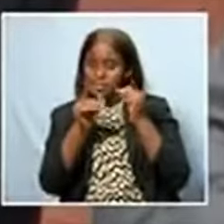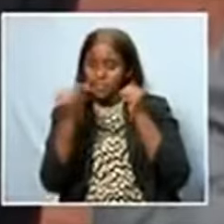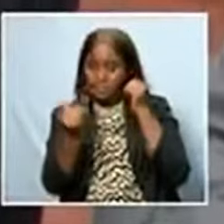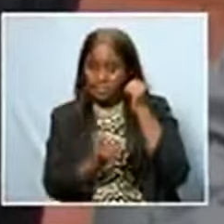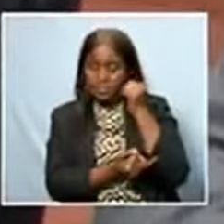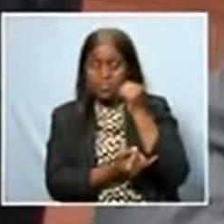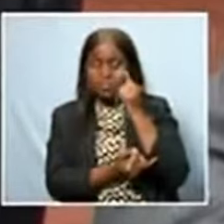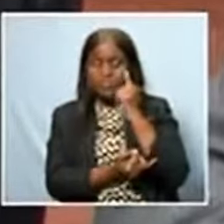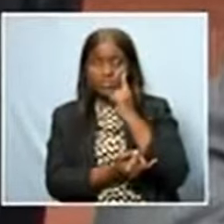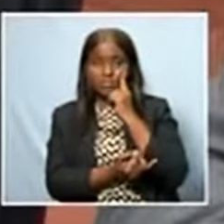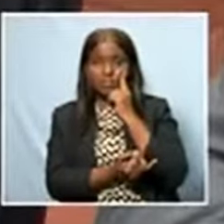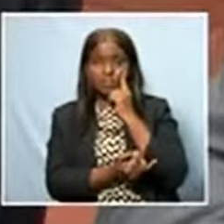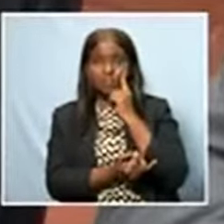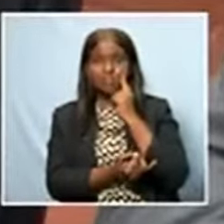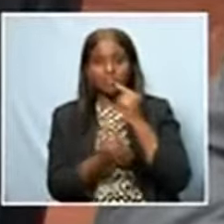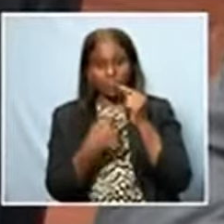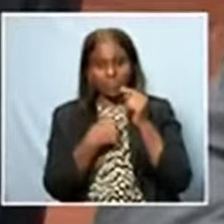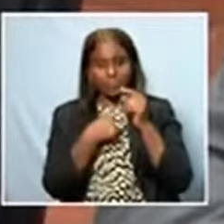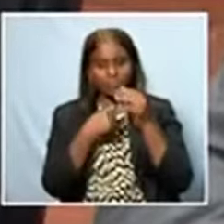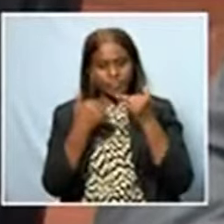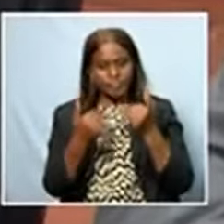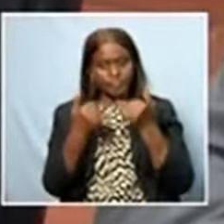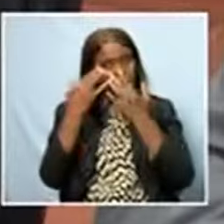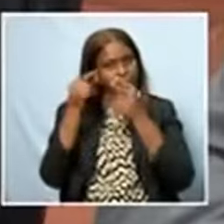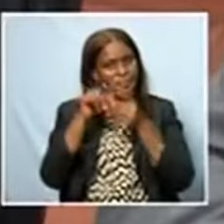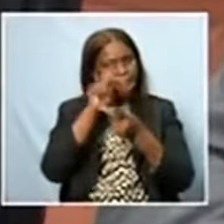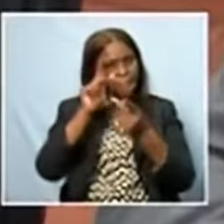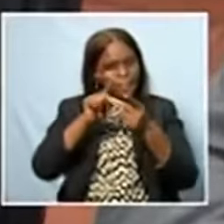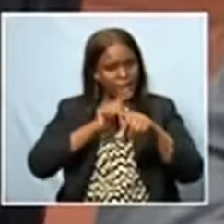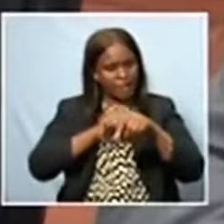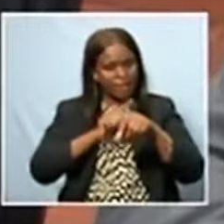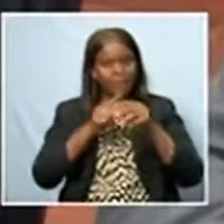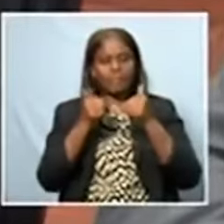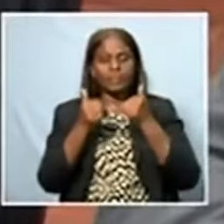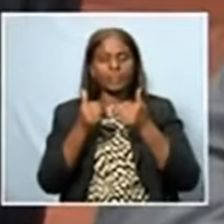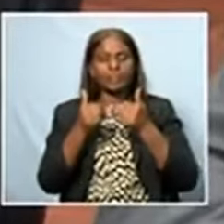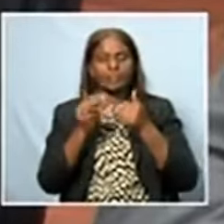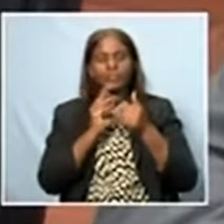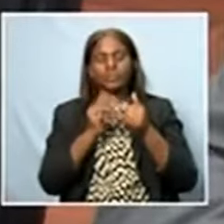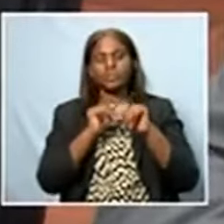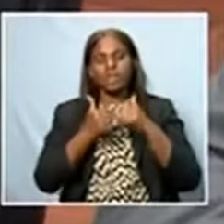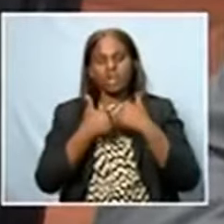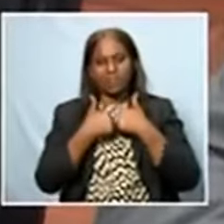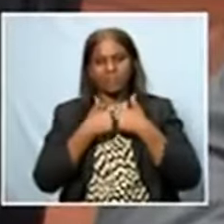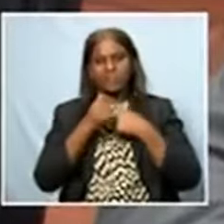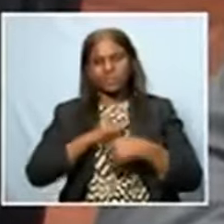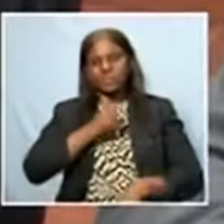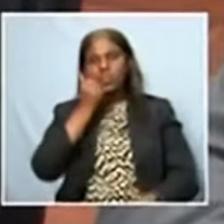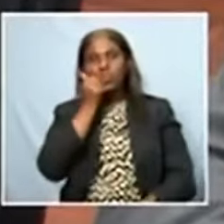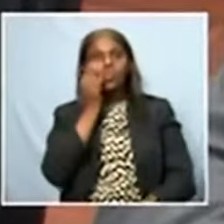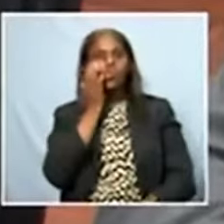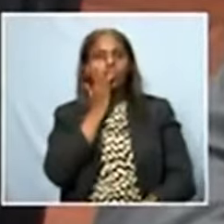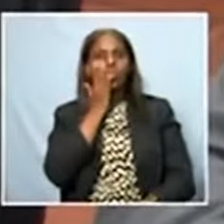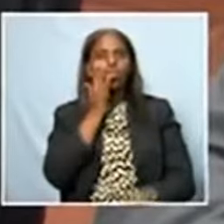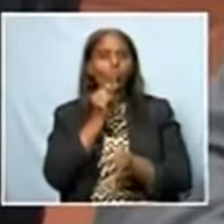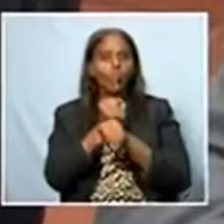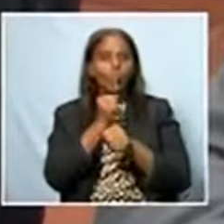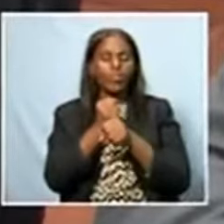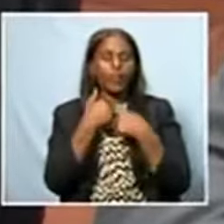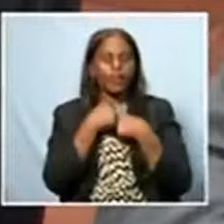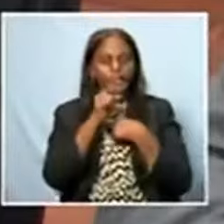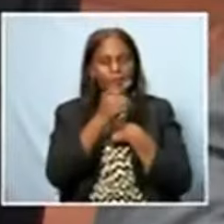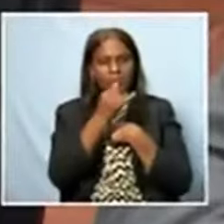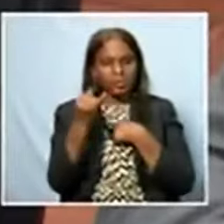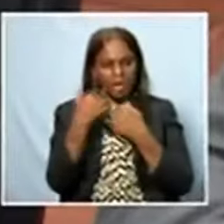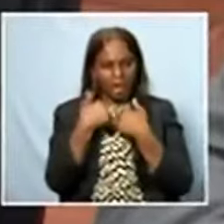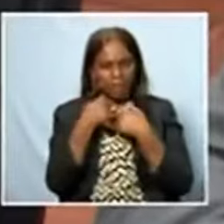introduced. I hope this time around we have done our homework, because I think this issue has